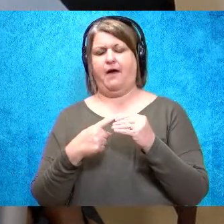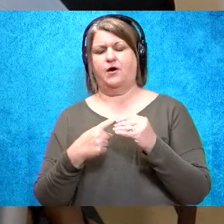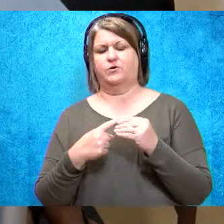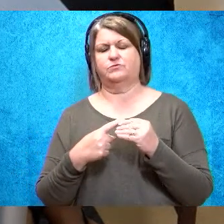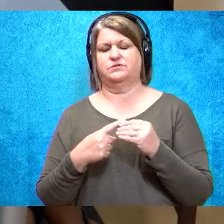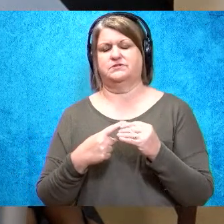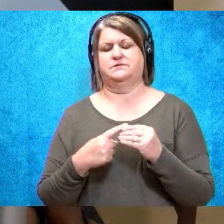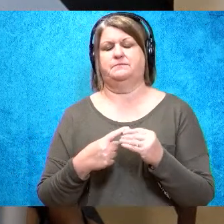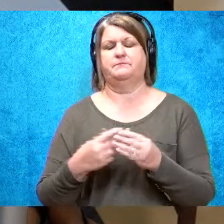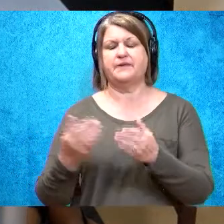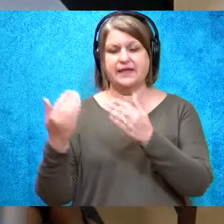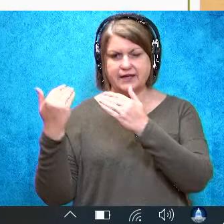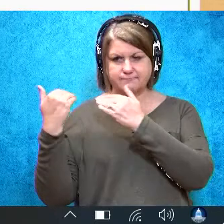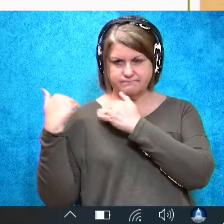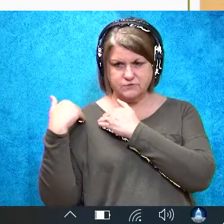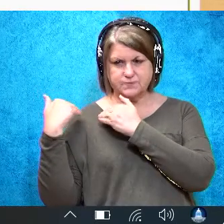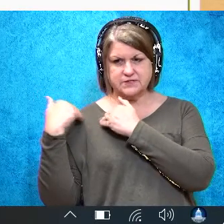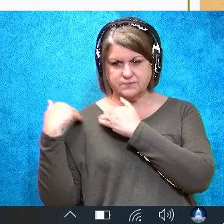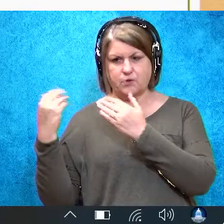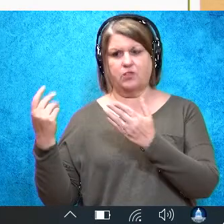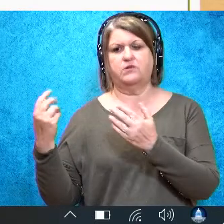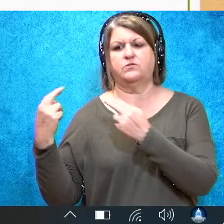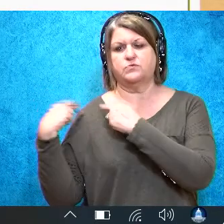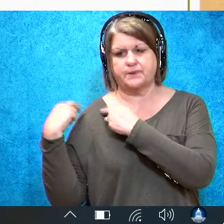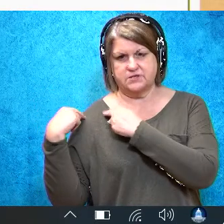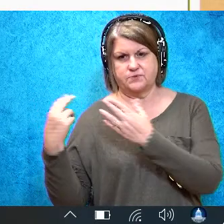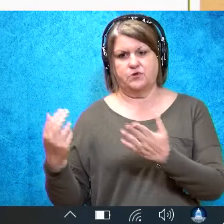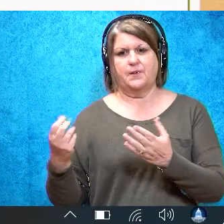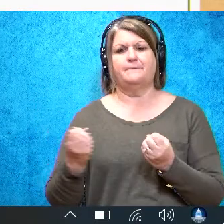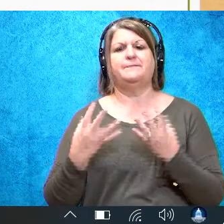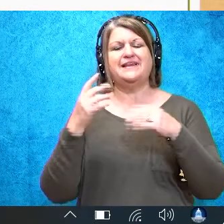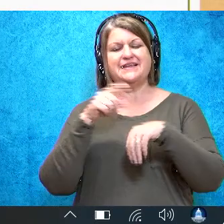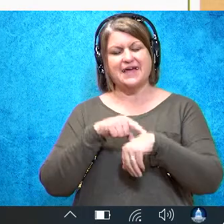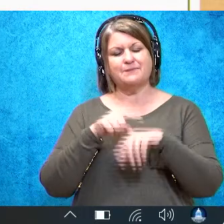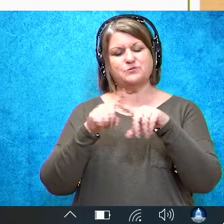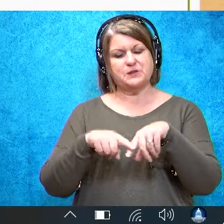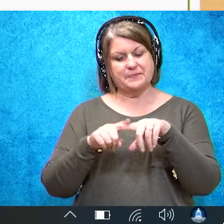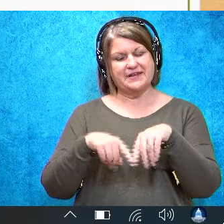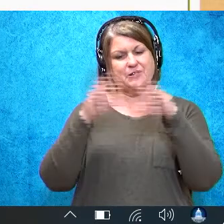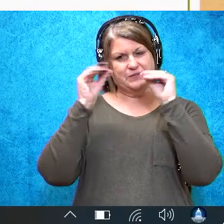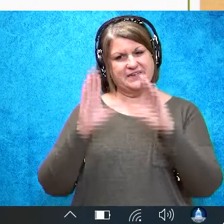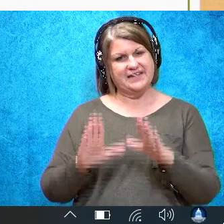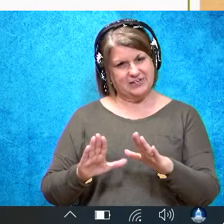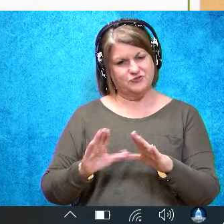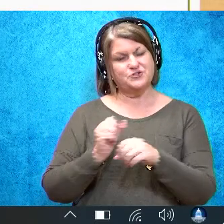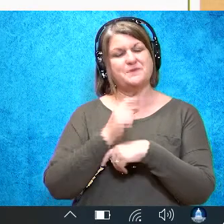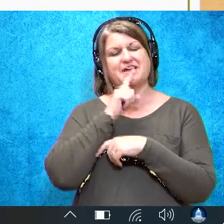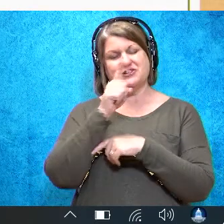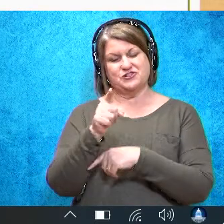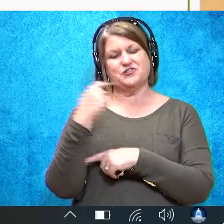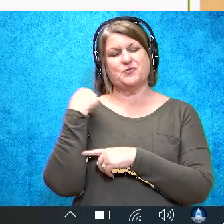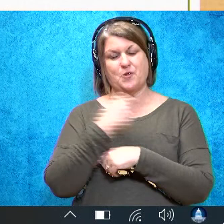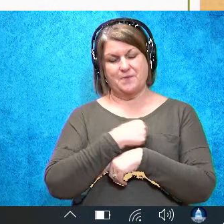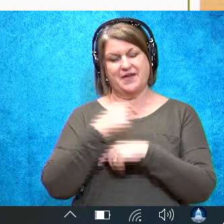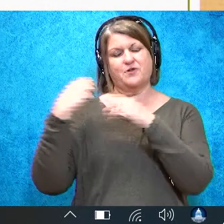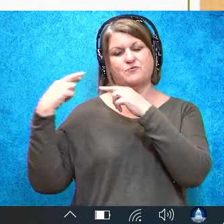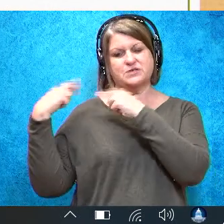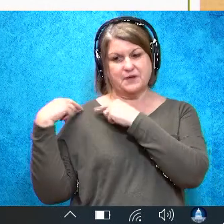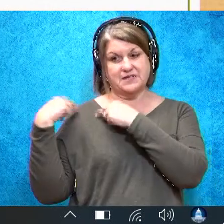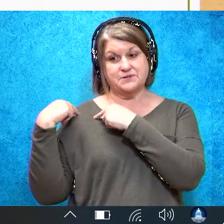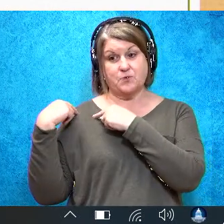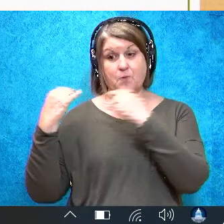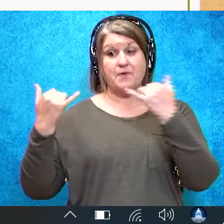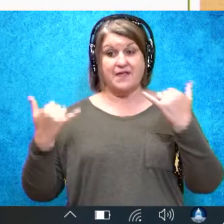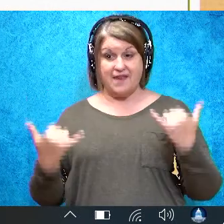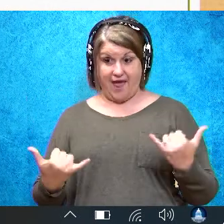Many times, you know, we rely on our teachers to hold us accountable, but in this situation, you're going to be most reliant upon